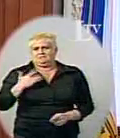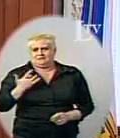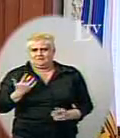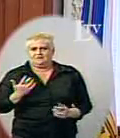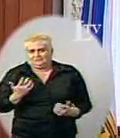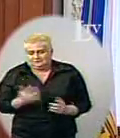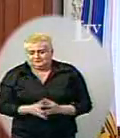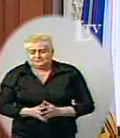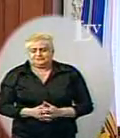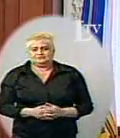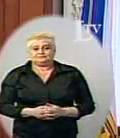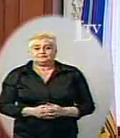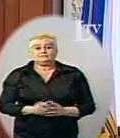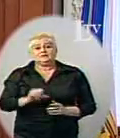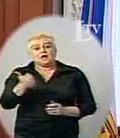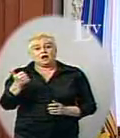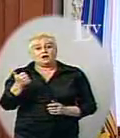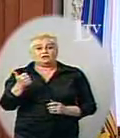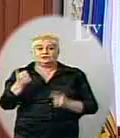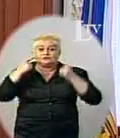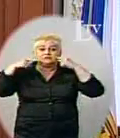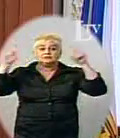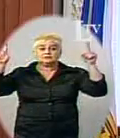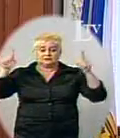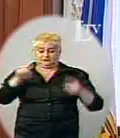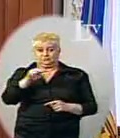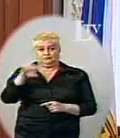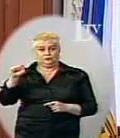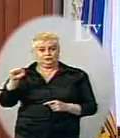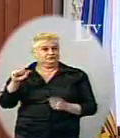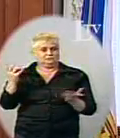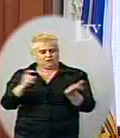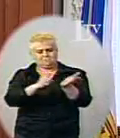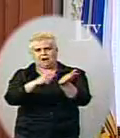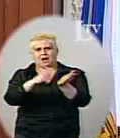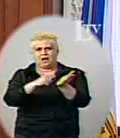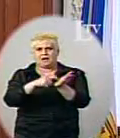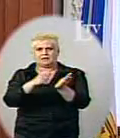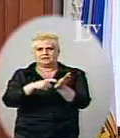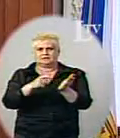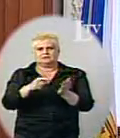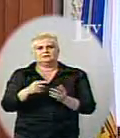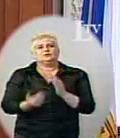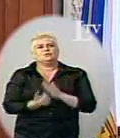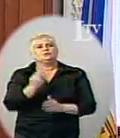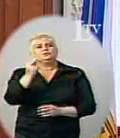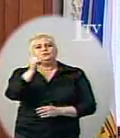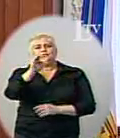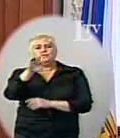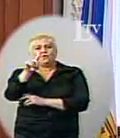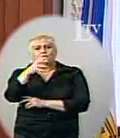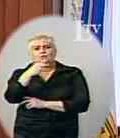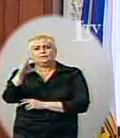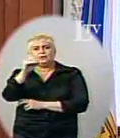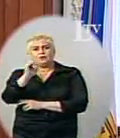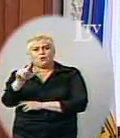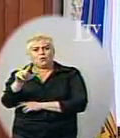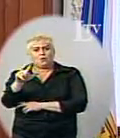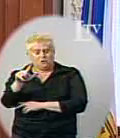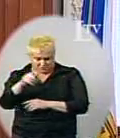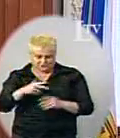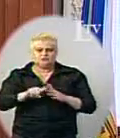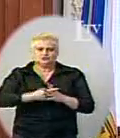Mining is an important job creator in Nova Scotia. New gold and coal projects are moving towards